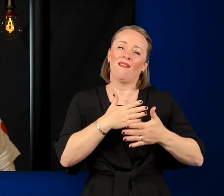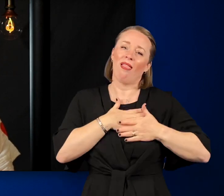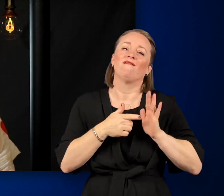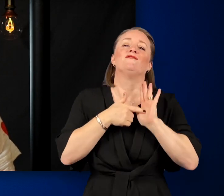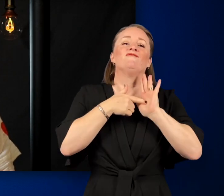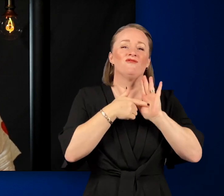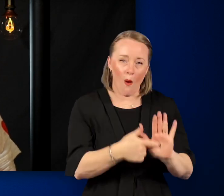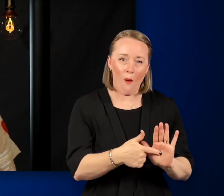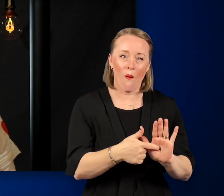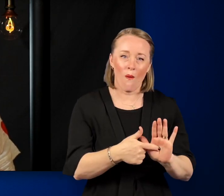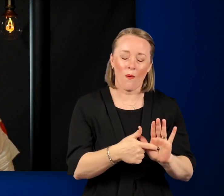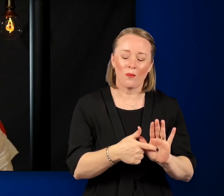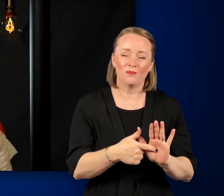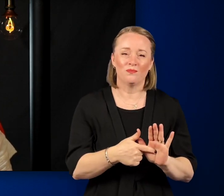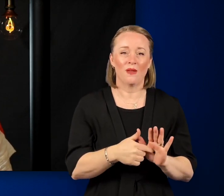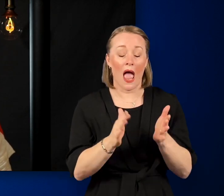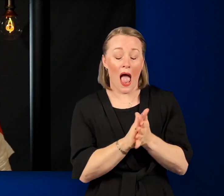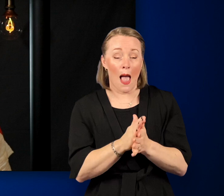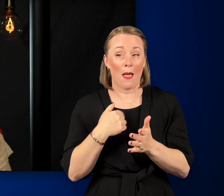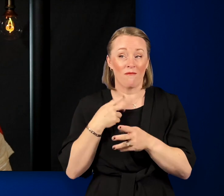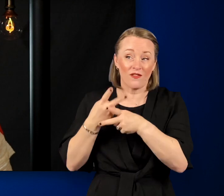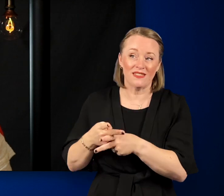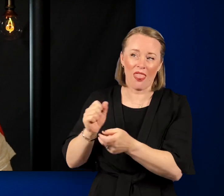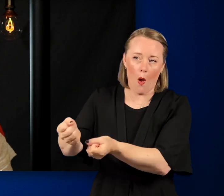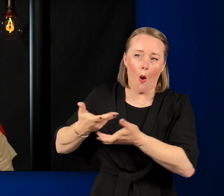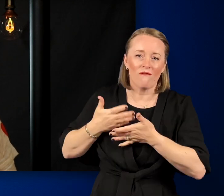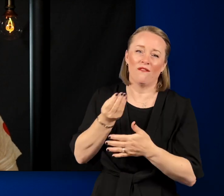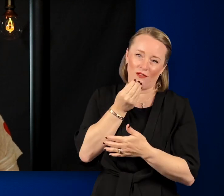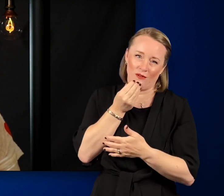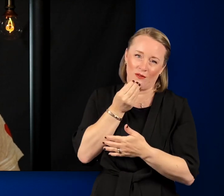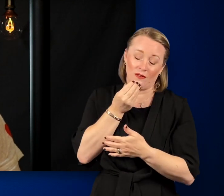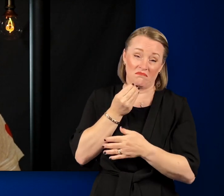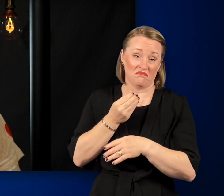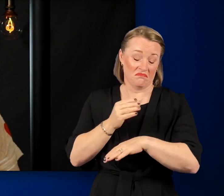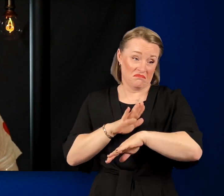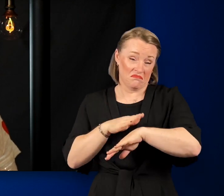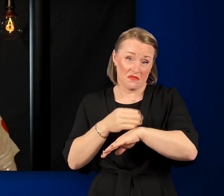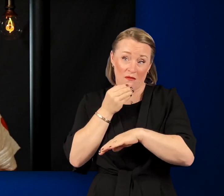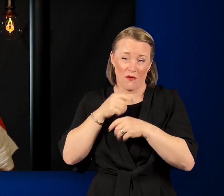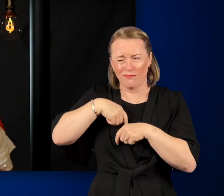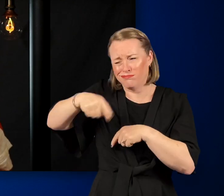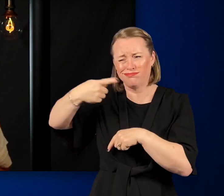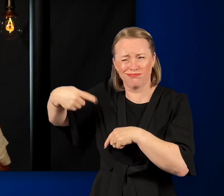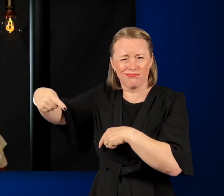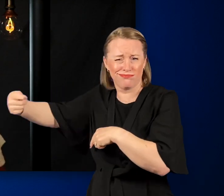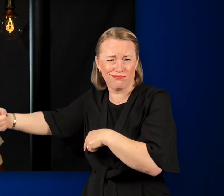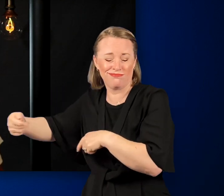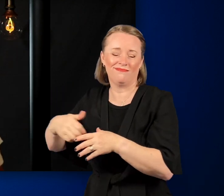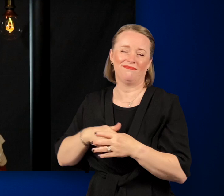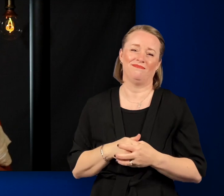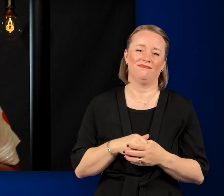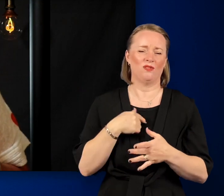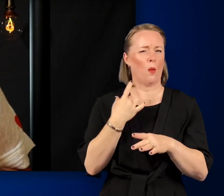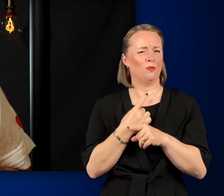how glad they were to have you there. And those meals lasted for hours. Now, why am I talking about